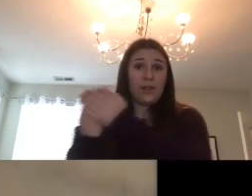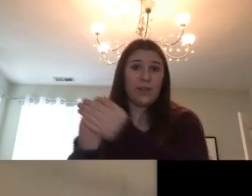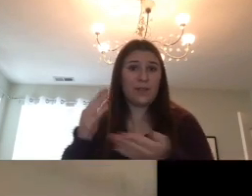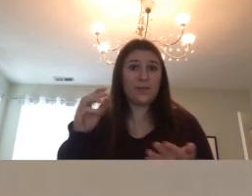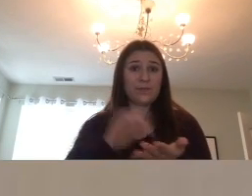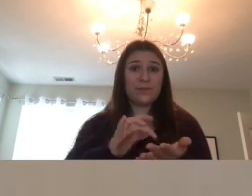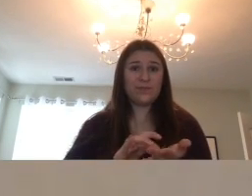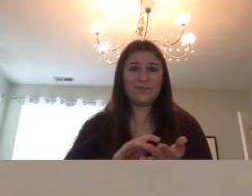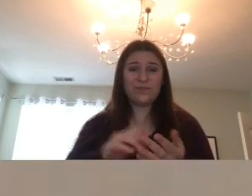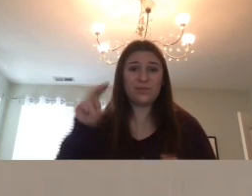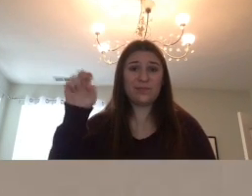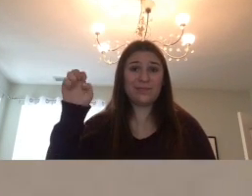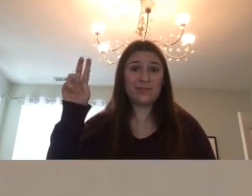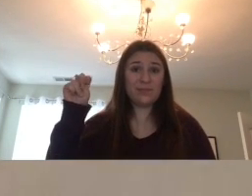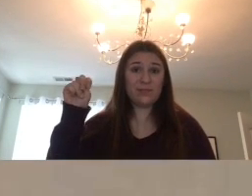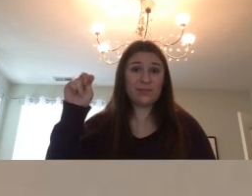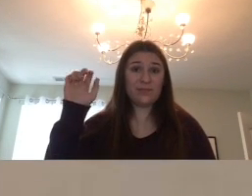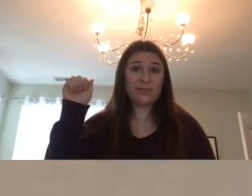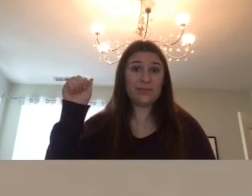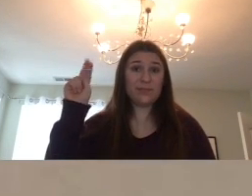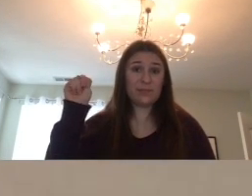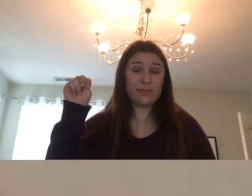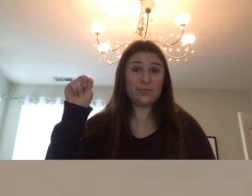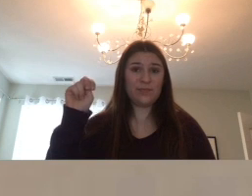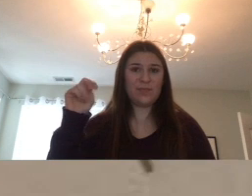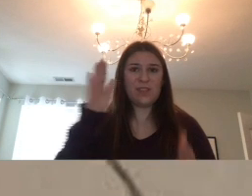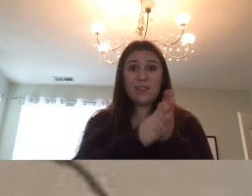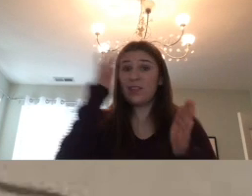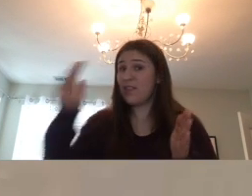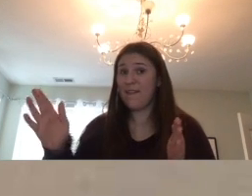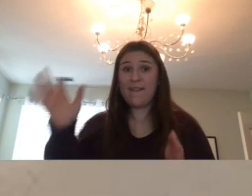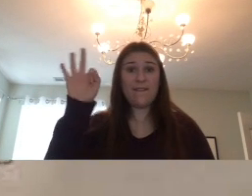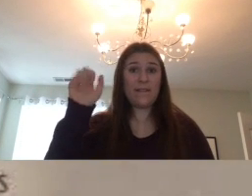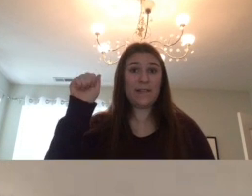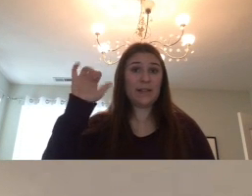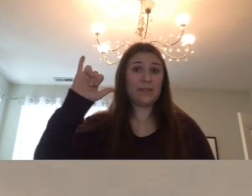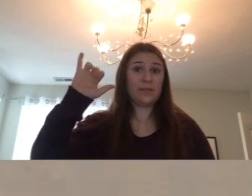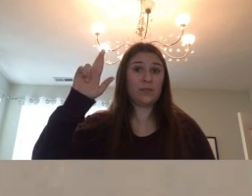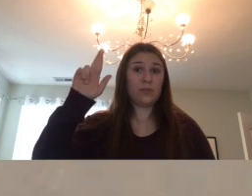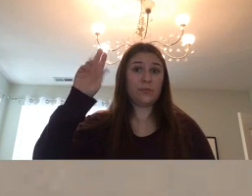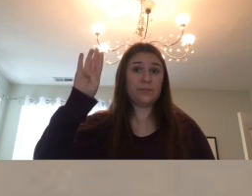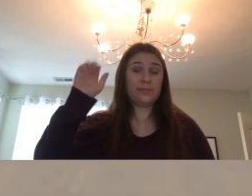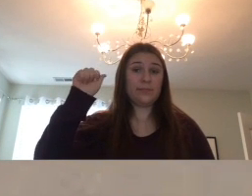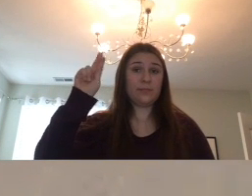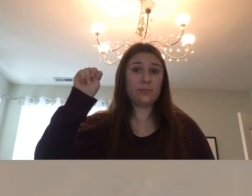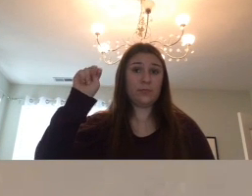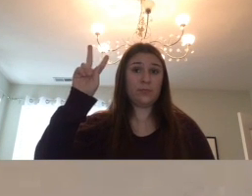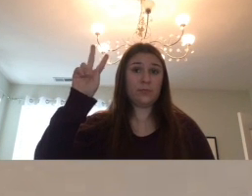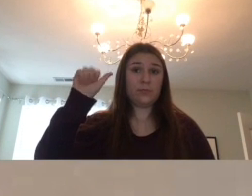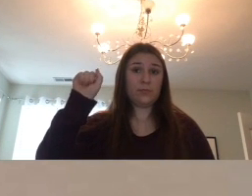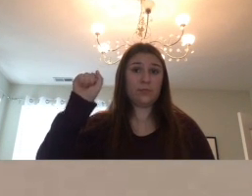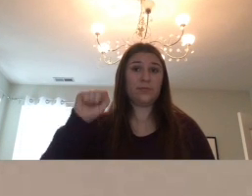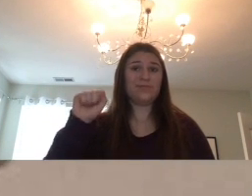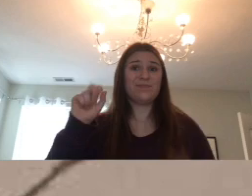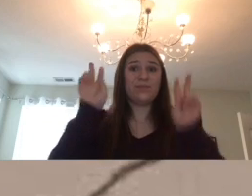was going to win. Alaskan railroads could take the serum as far as Nenana, a town near Fairbanks. From there on, it